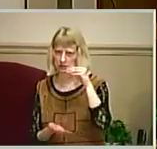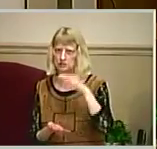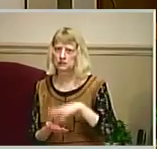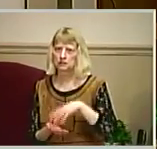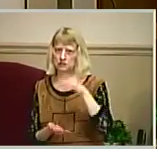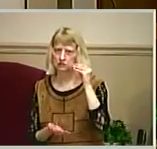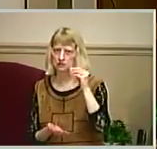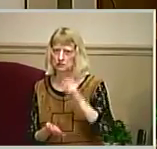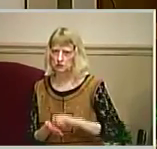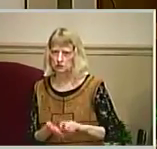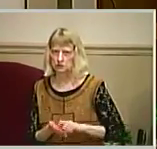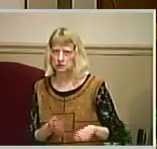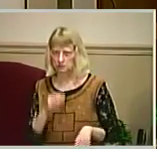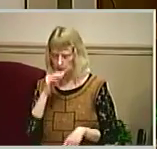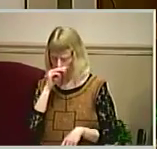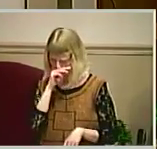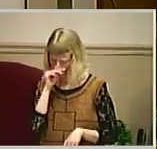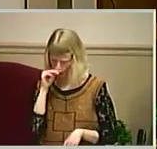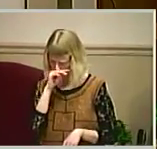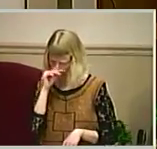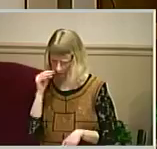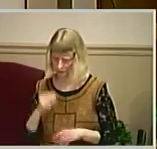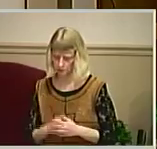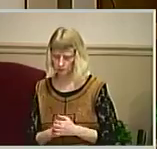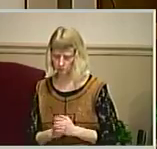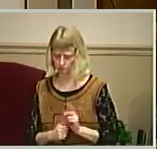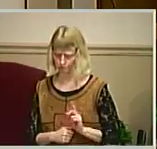you're all writing notes somewhere.